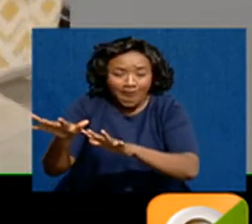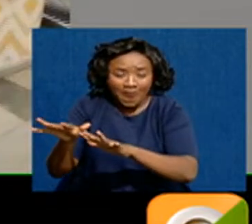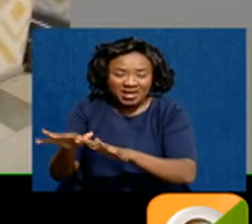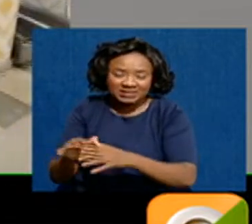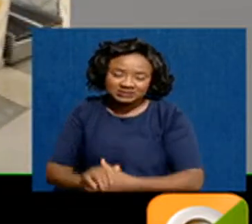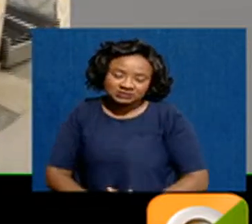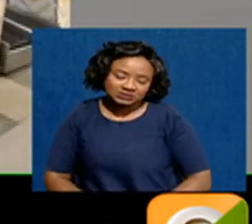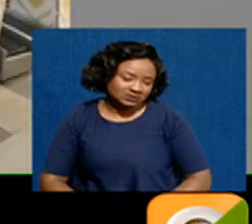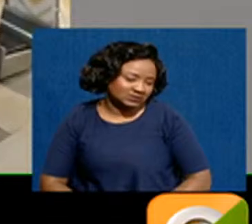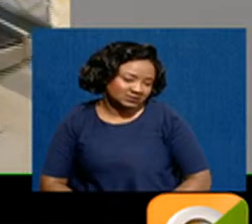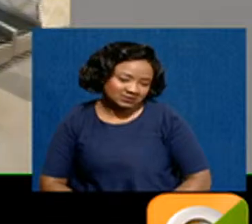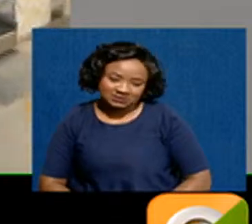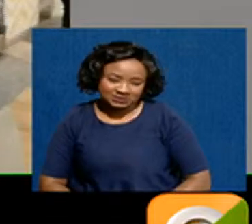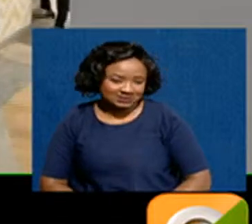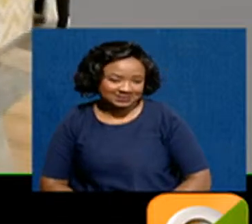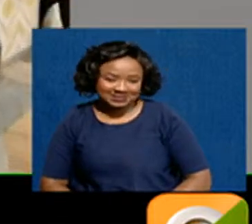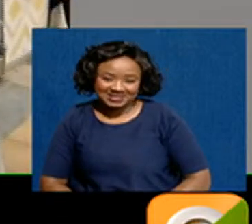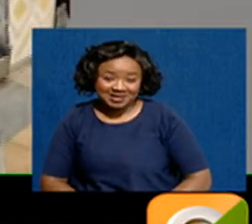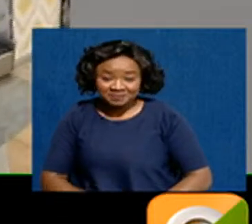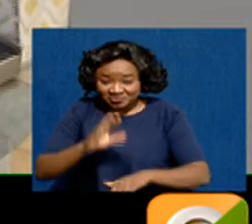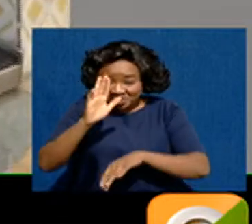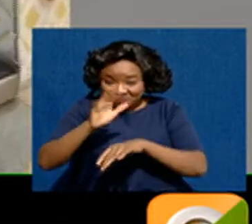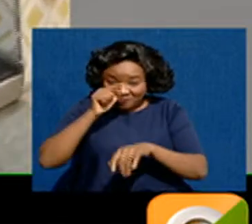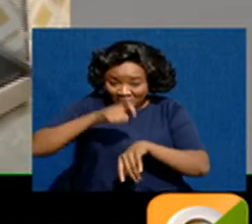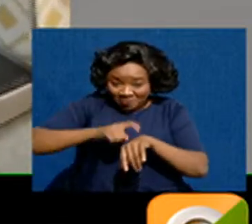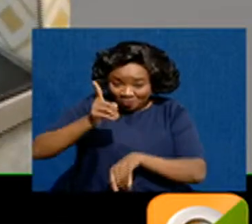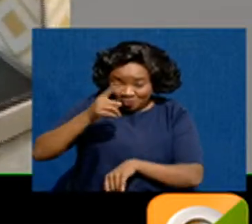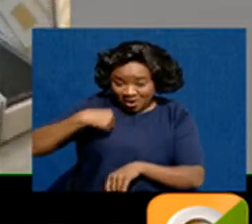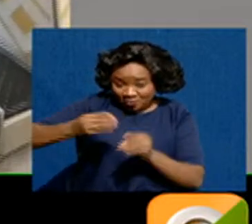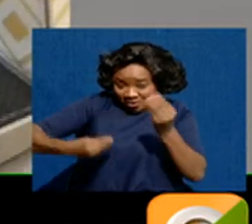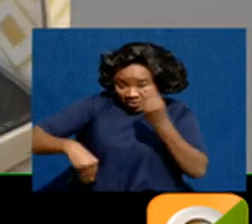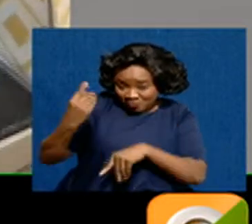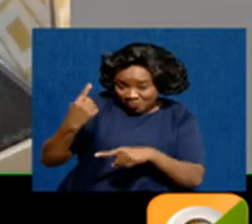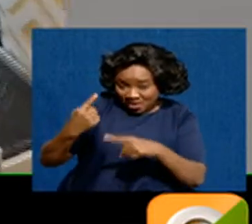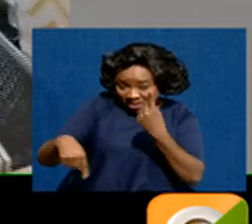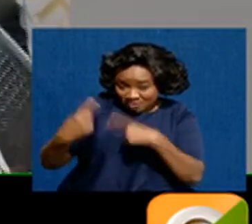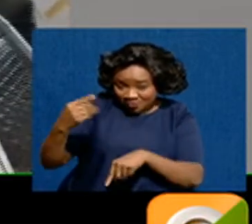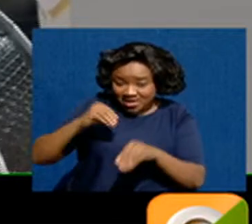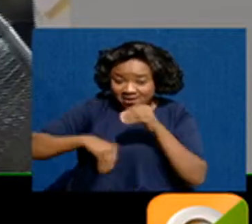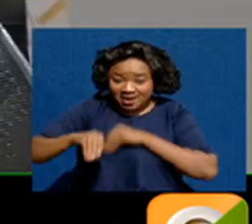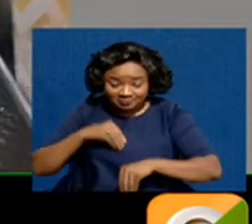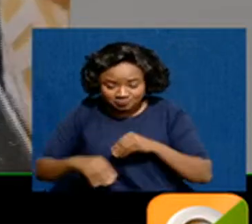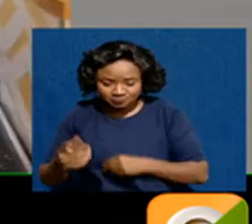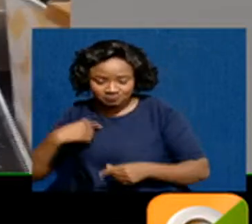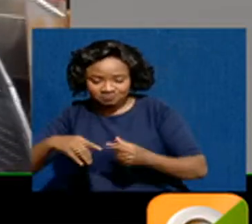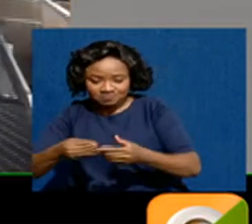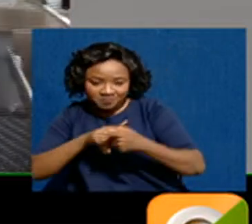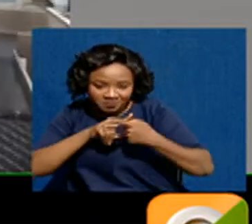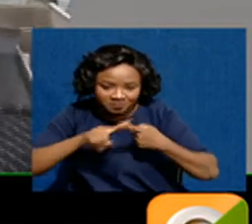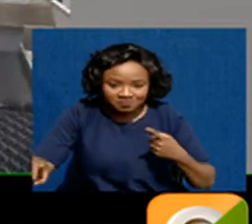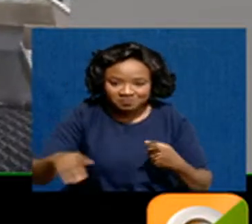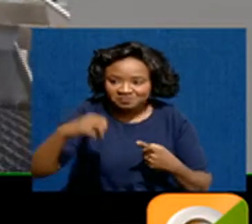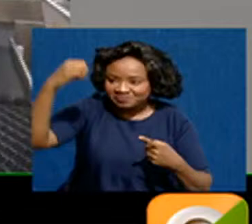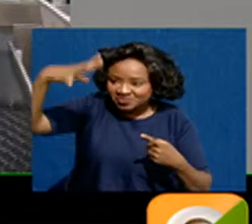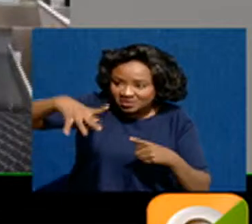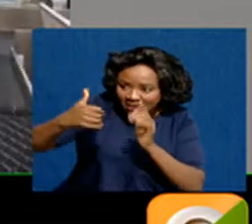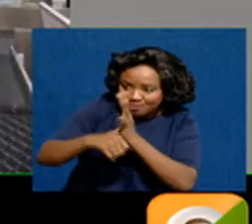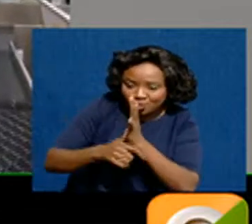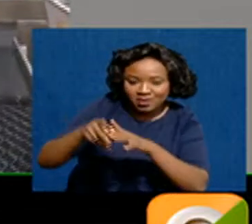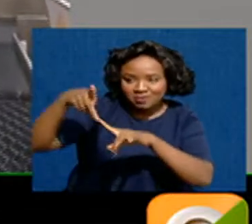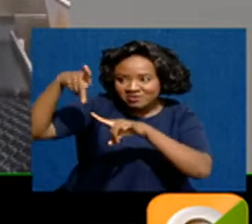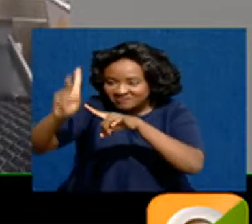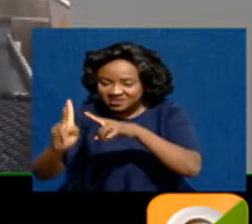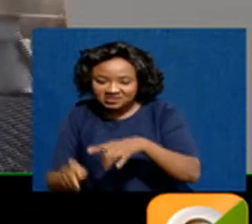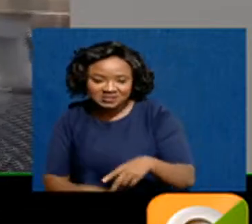well. We have been able to put a policy for, as I told you, for maintenance. We've sorted the question of power blackouts at the airport. For the first